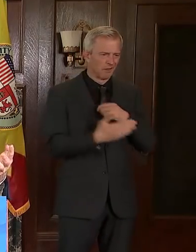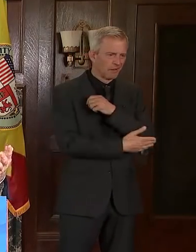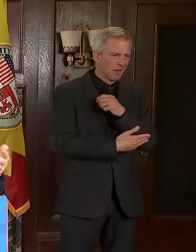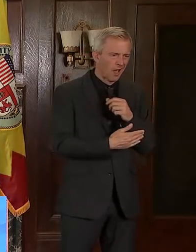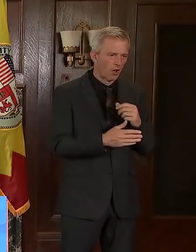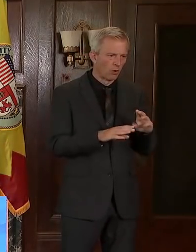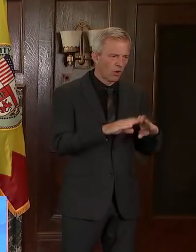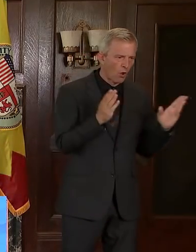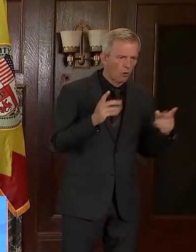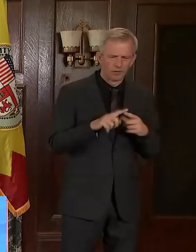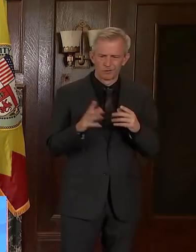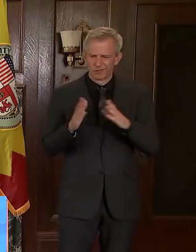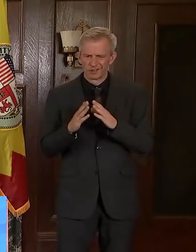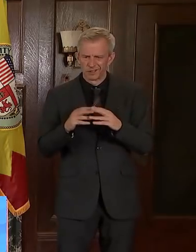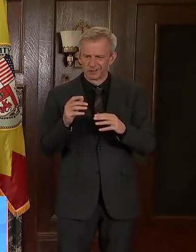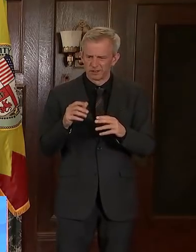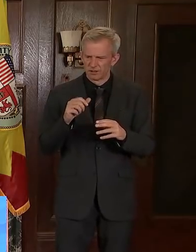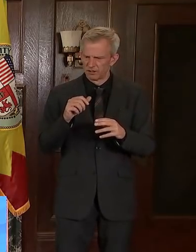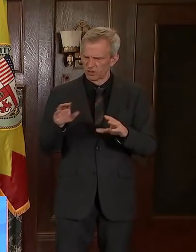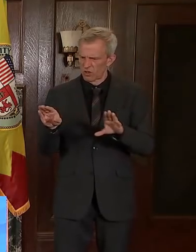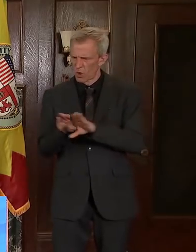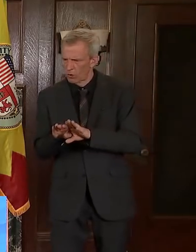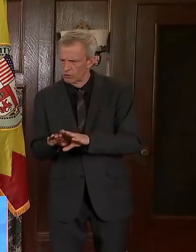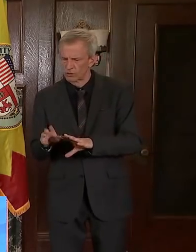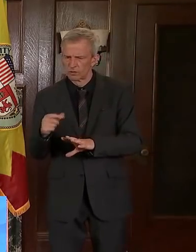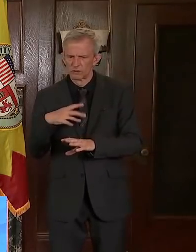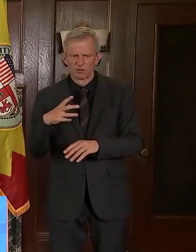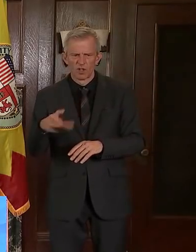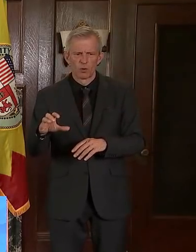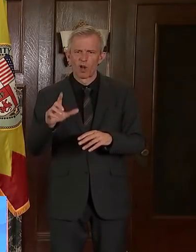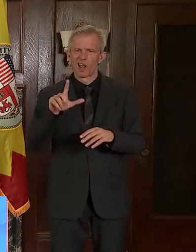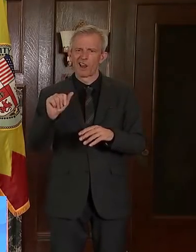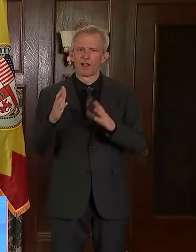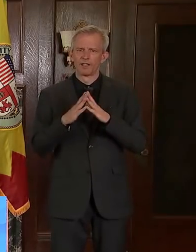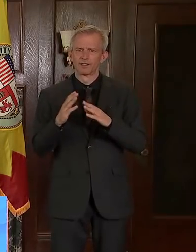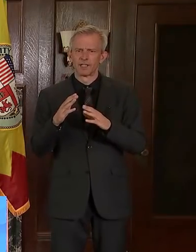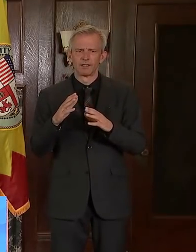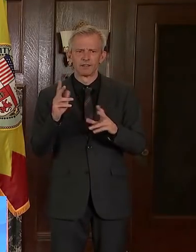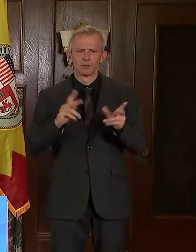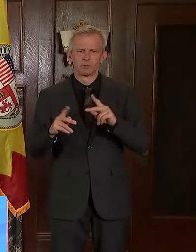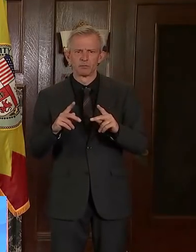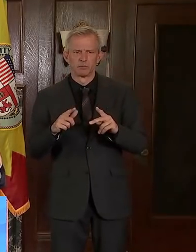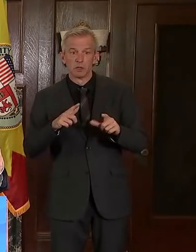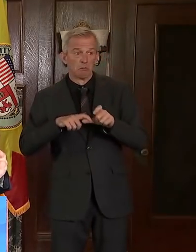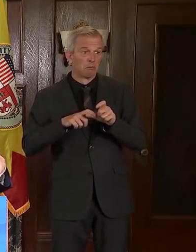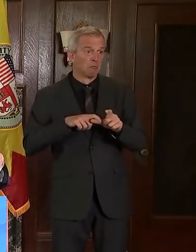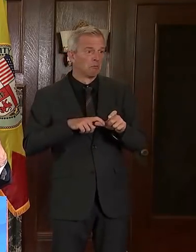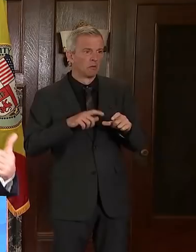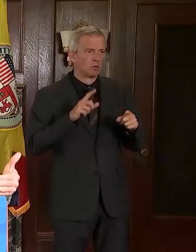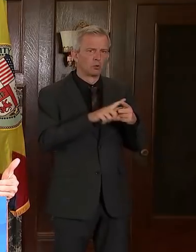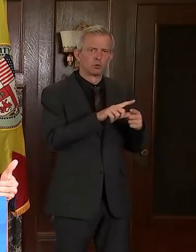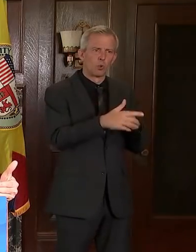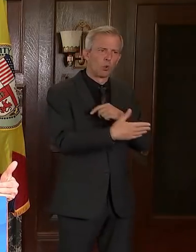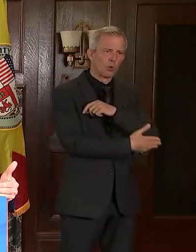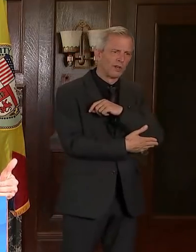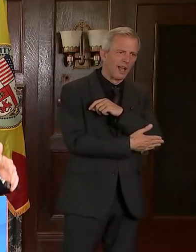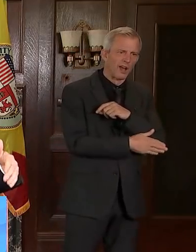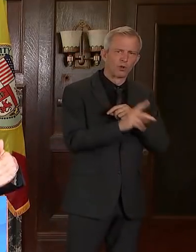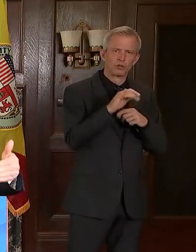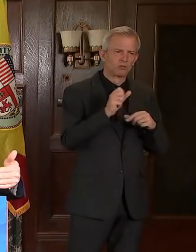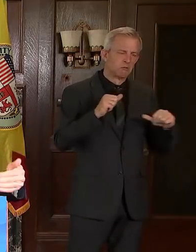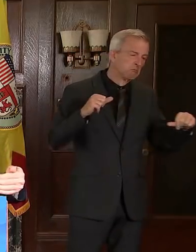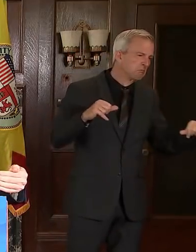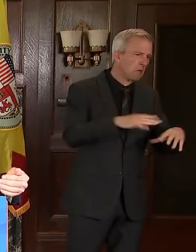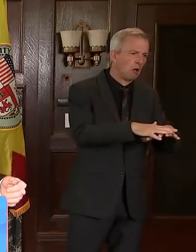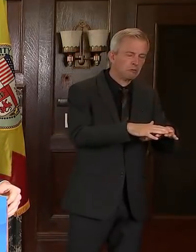to be. I didn't want to have our LA City residents rushing into county trails that would perhaps endanger people because they're overcrowded. So the